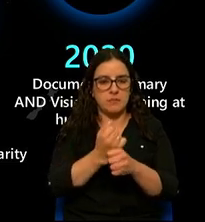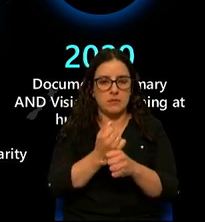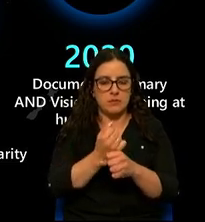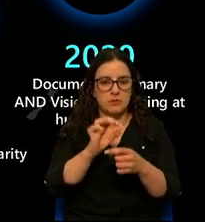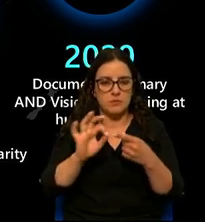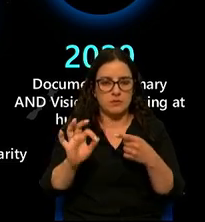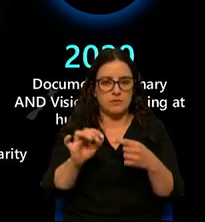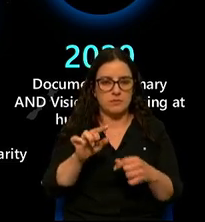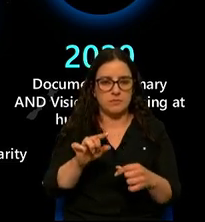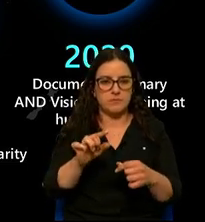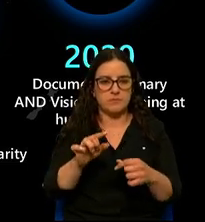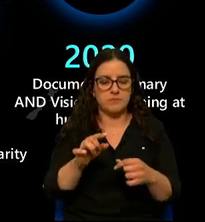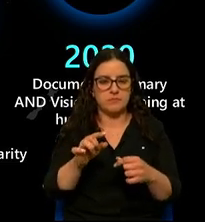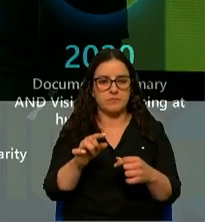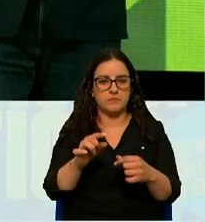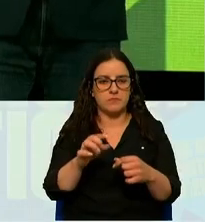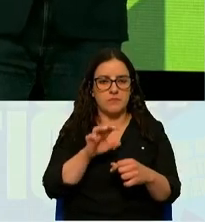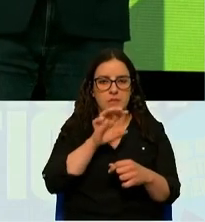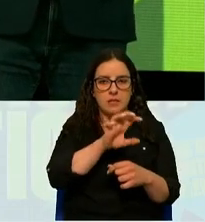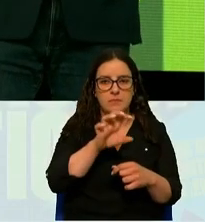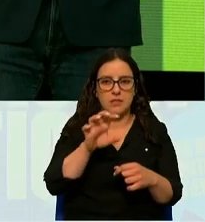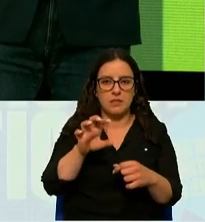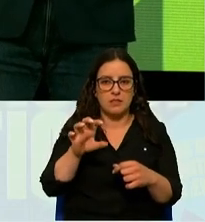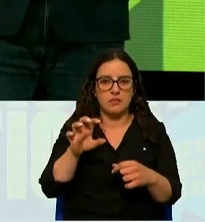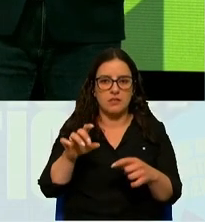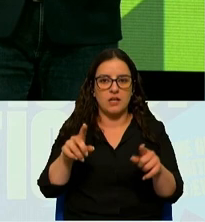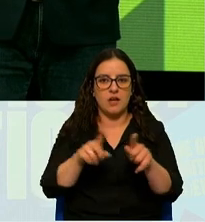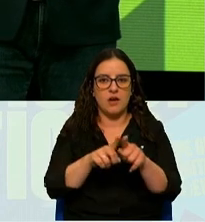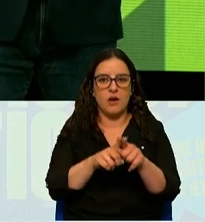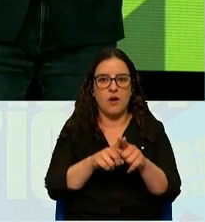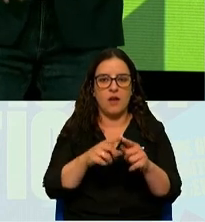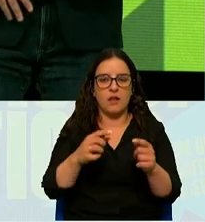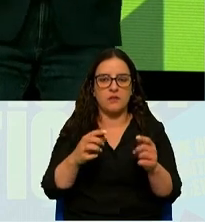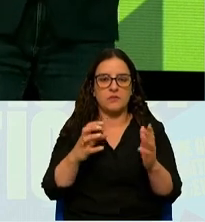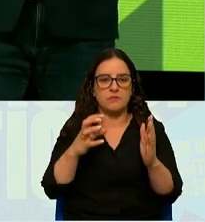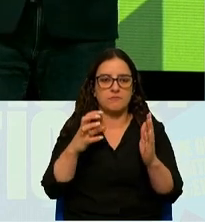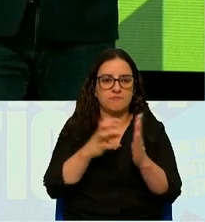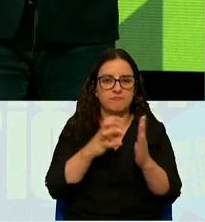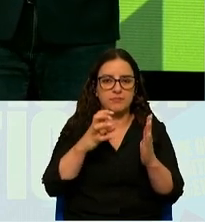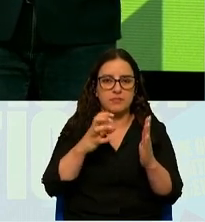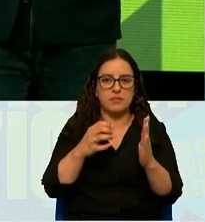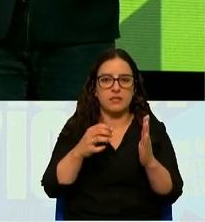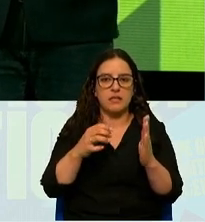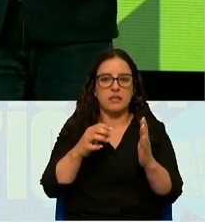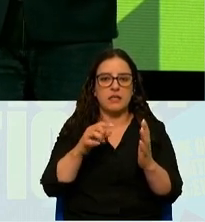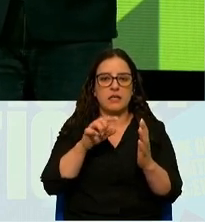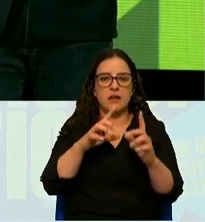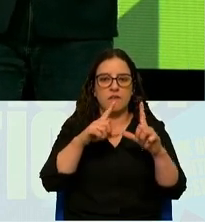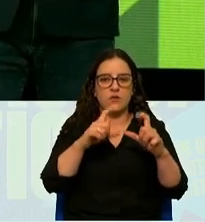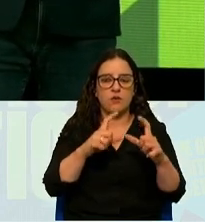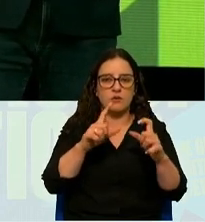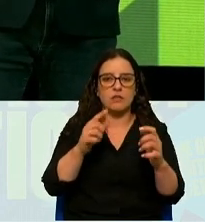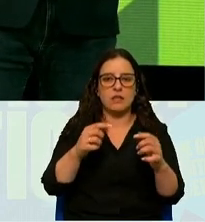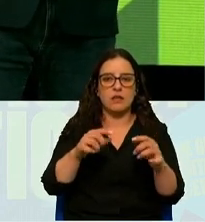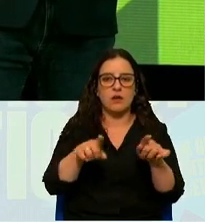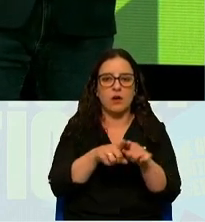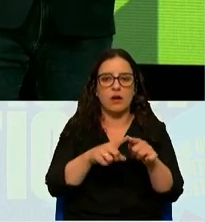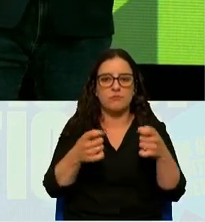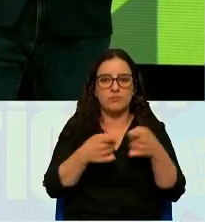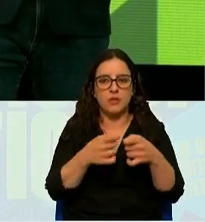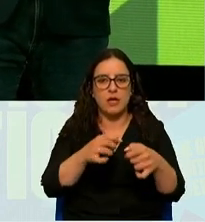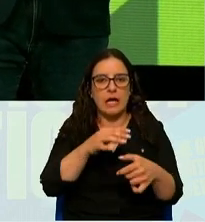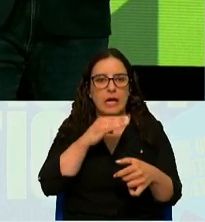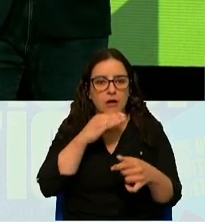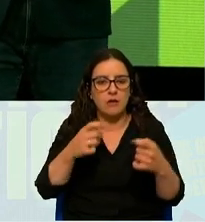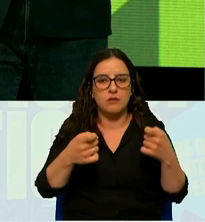example, about images that are labeled with, this is a dog, this is a cat, on hundreds of thousands of pictures, right? So you see the pattern